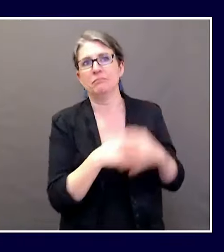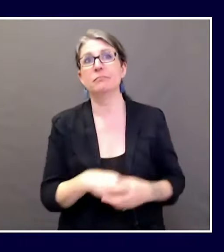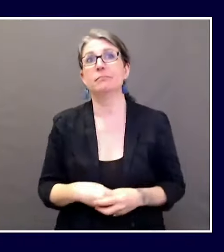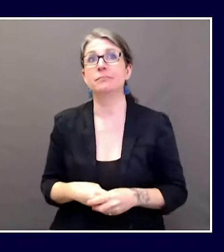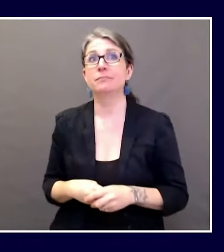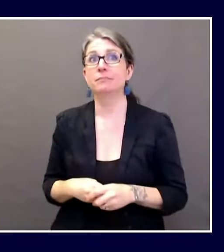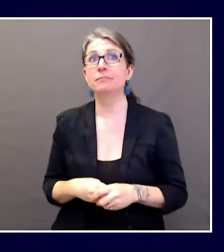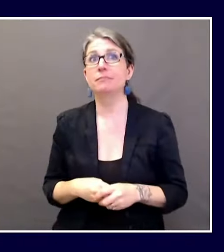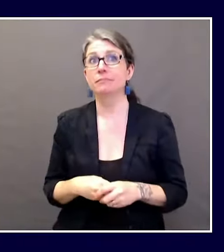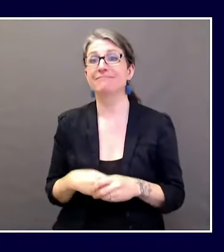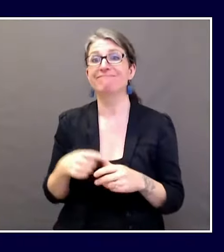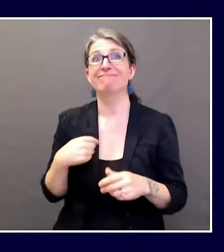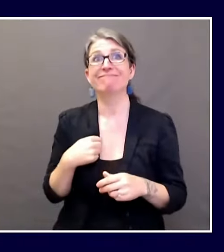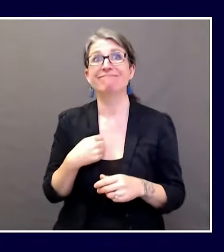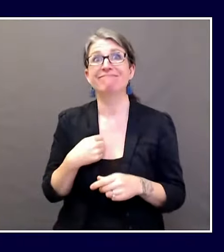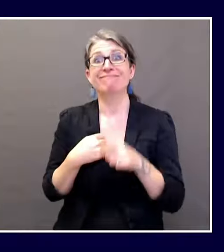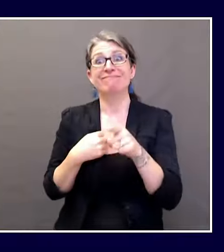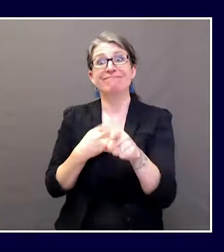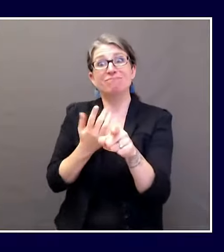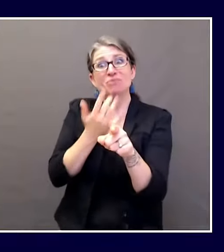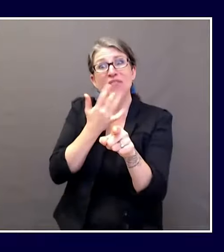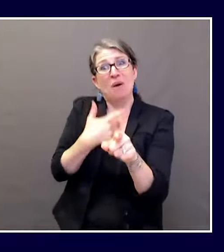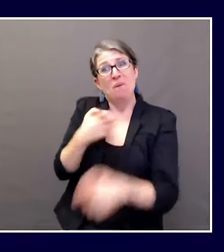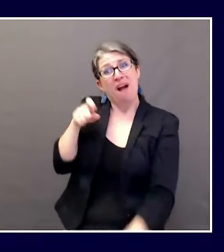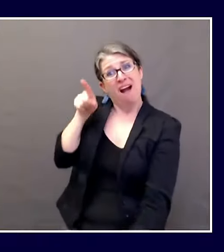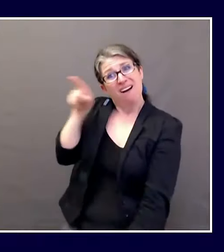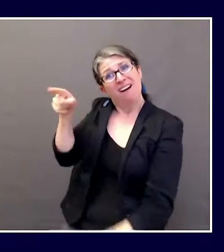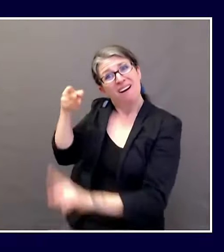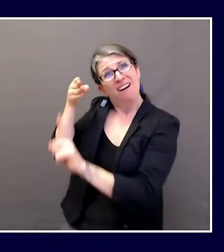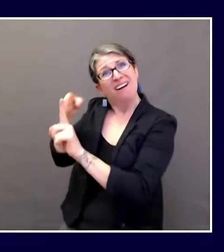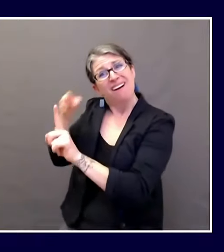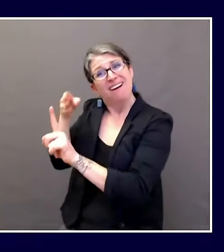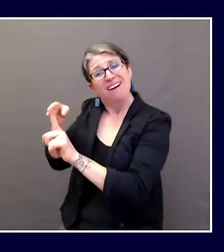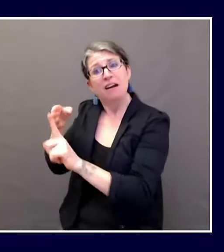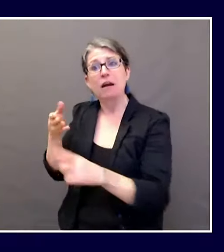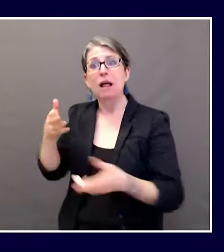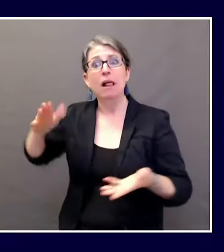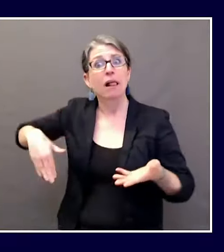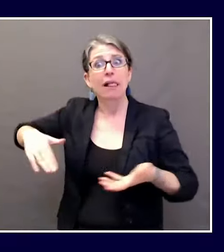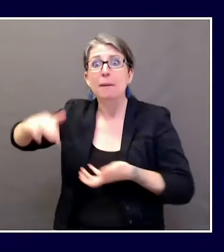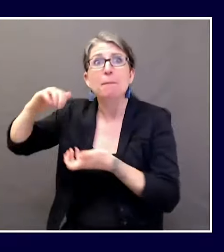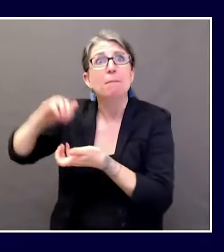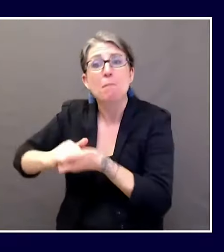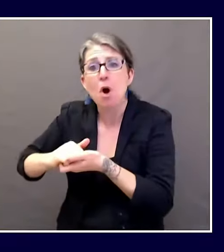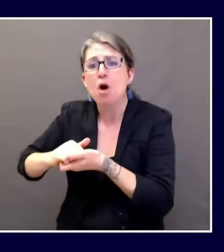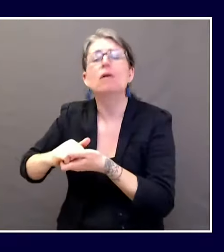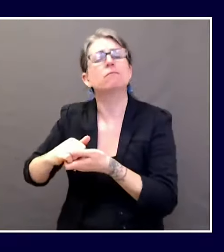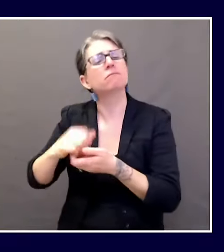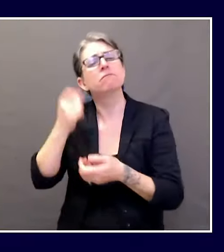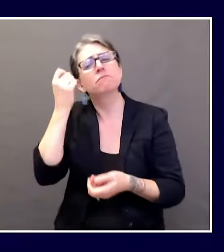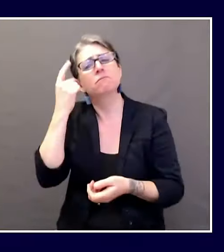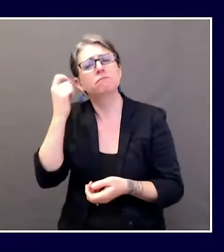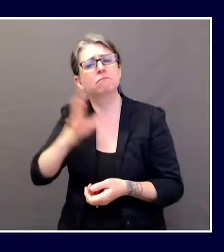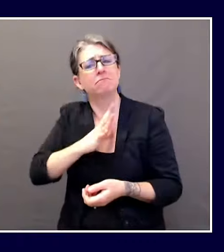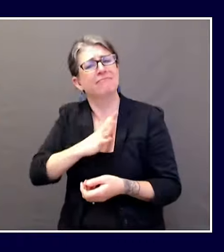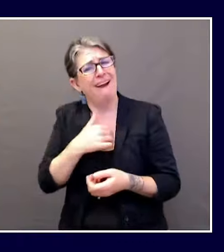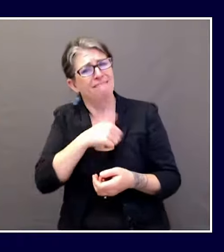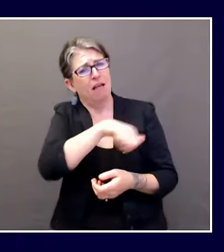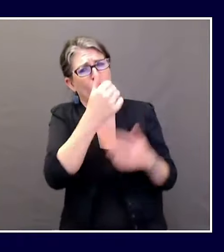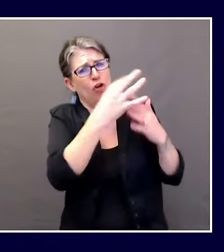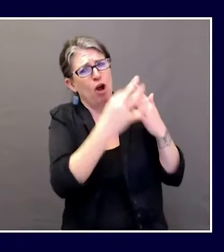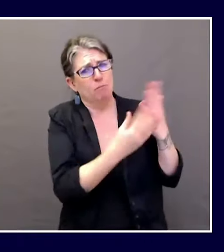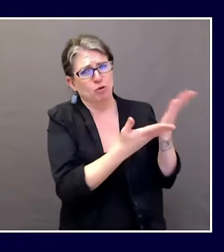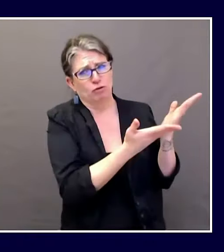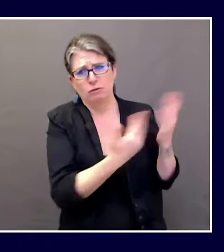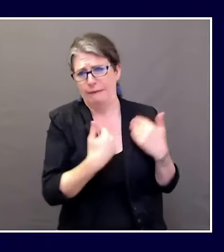sites. Where we are right now is to work with a few of the key vaccination sites in Maine that